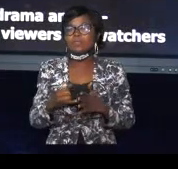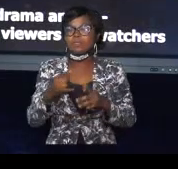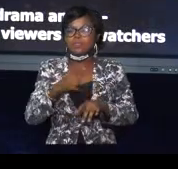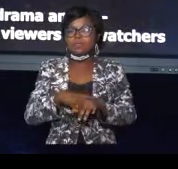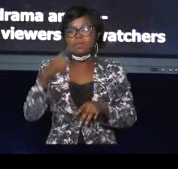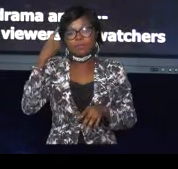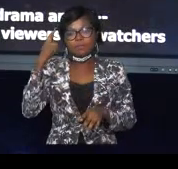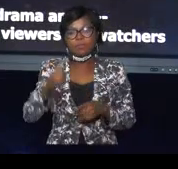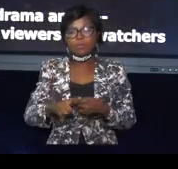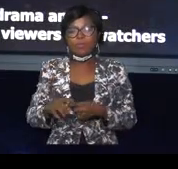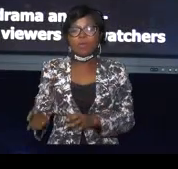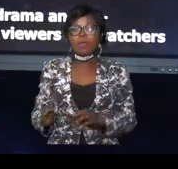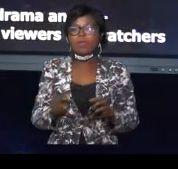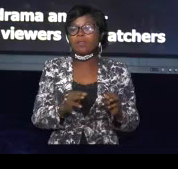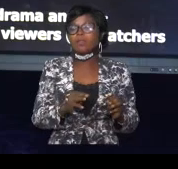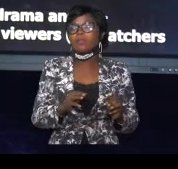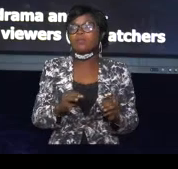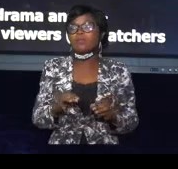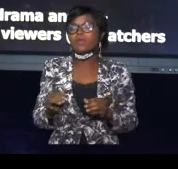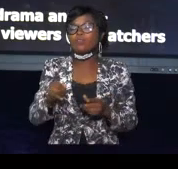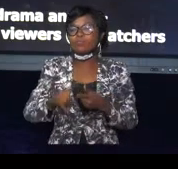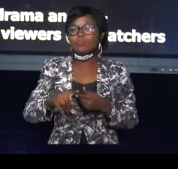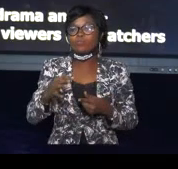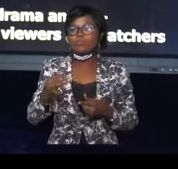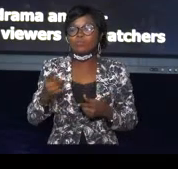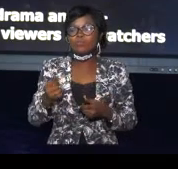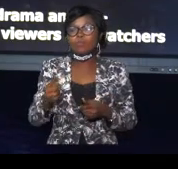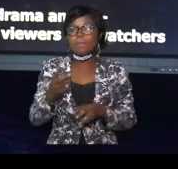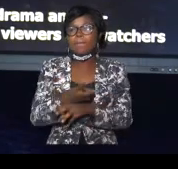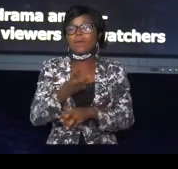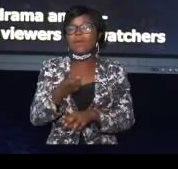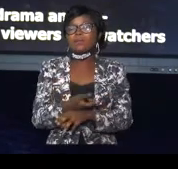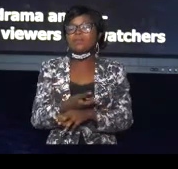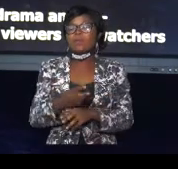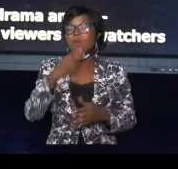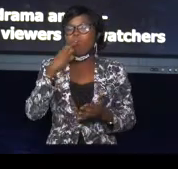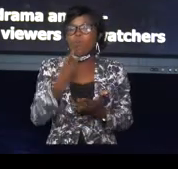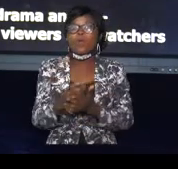over to mathematician Onkwagbade for the mathematics